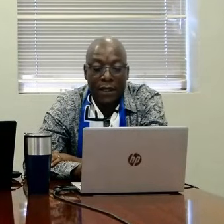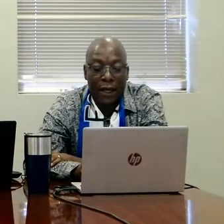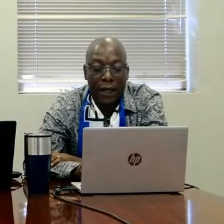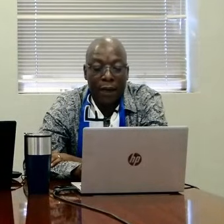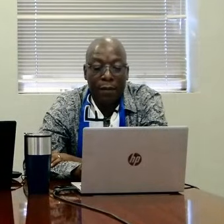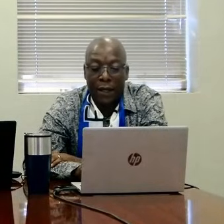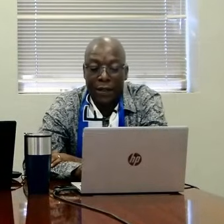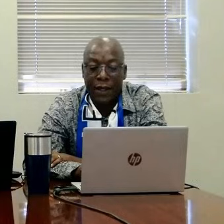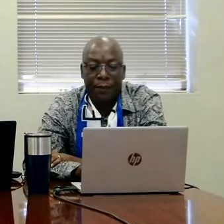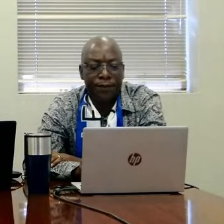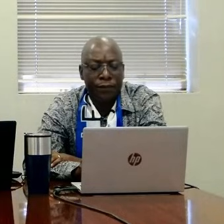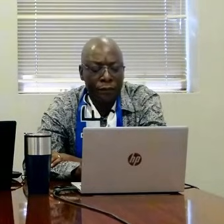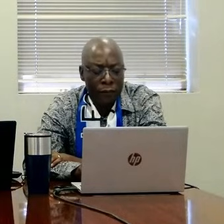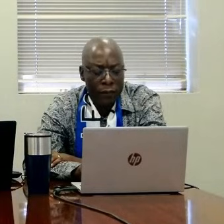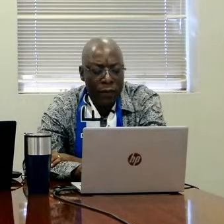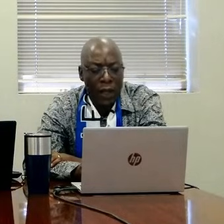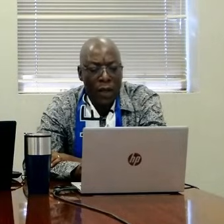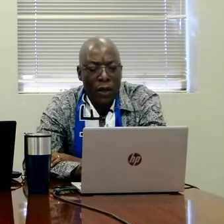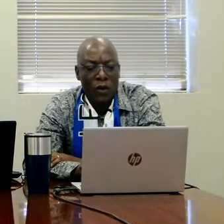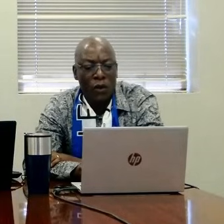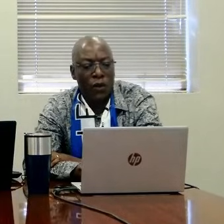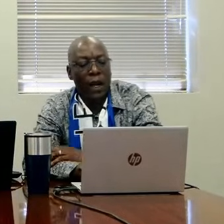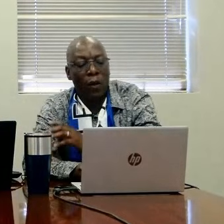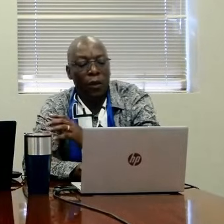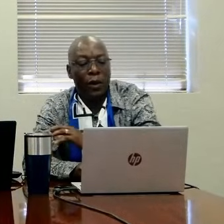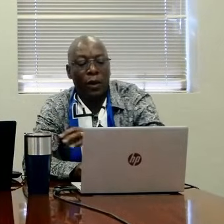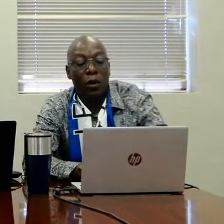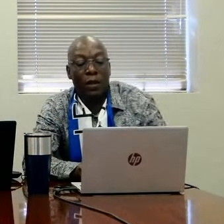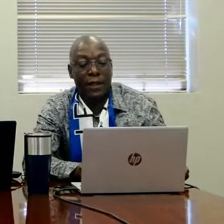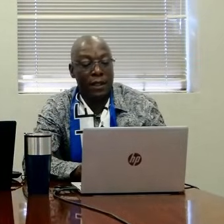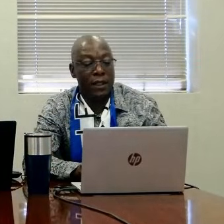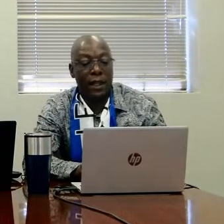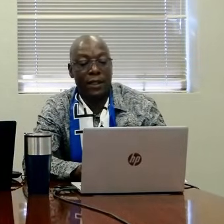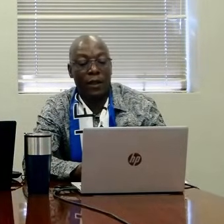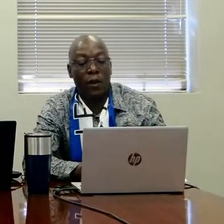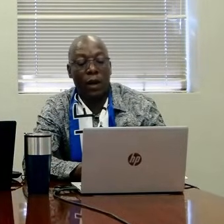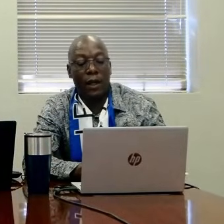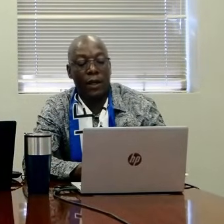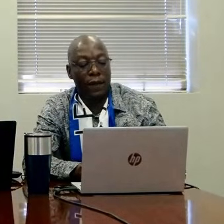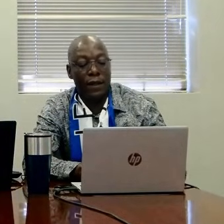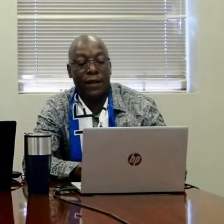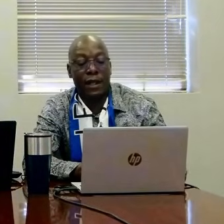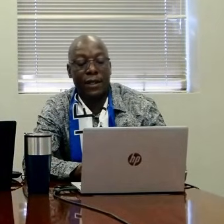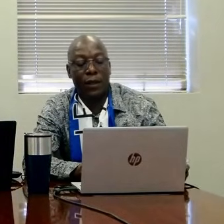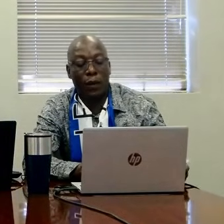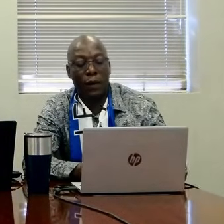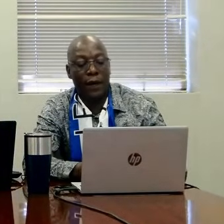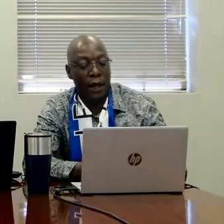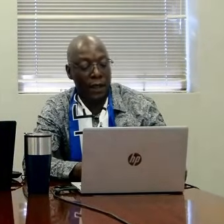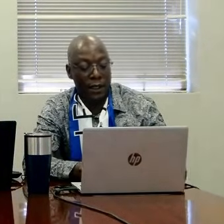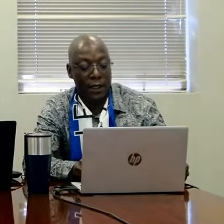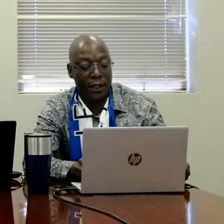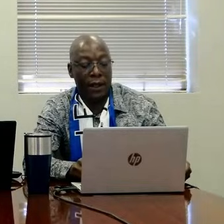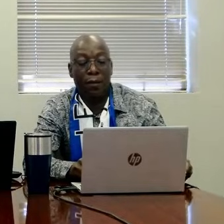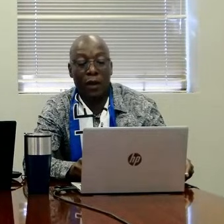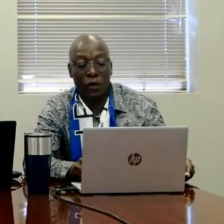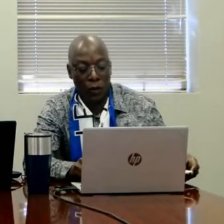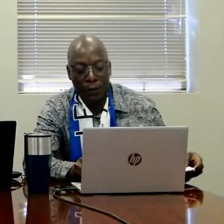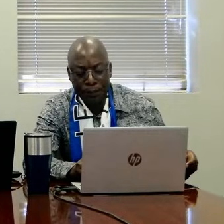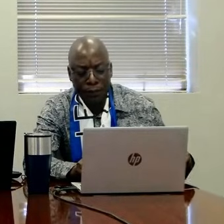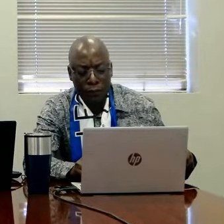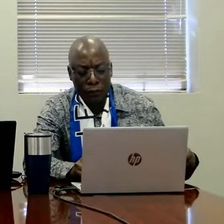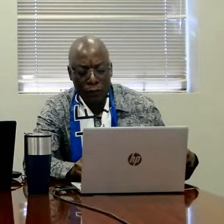GBV GSI Manager. So today I will be co-facilitating or leading this session with